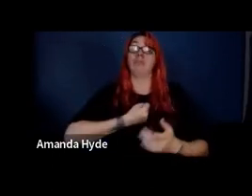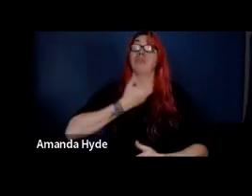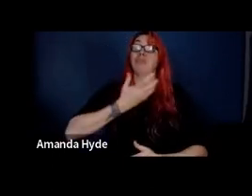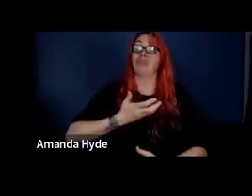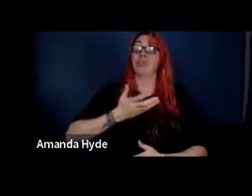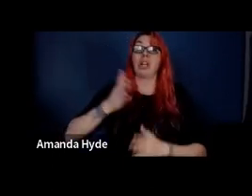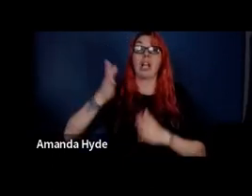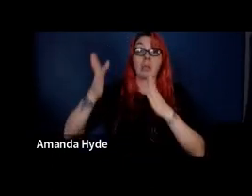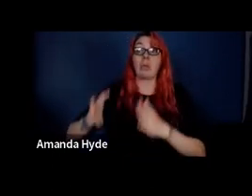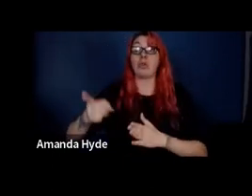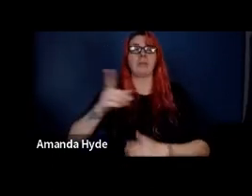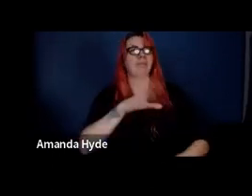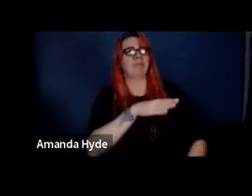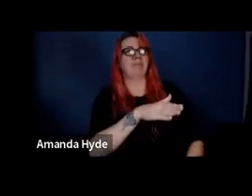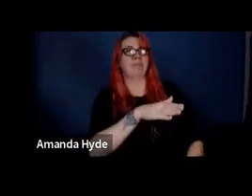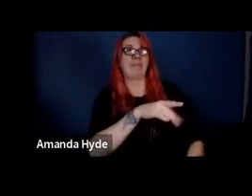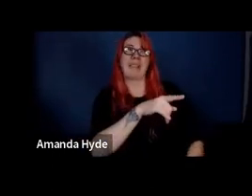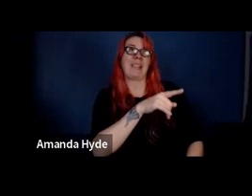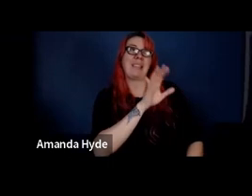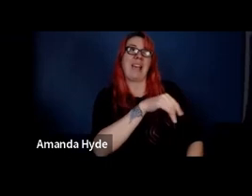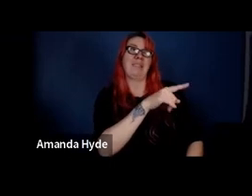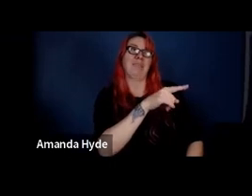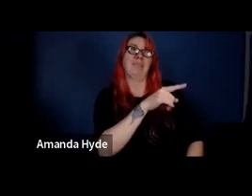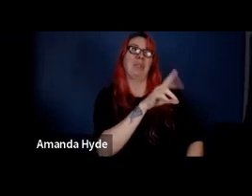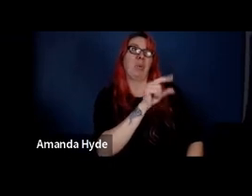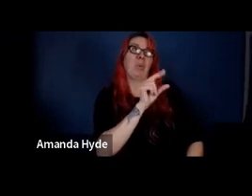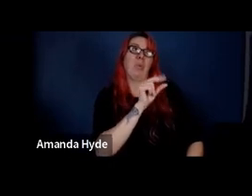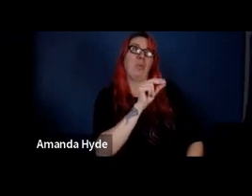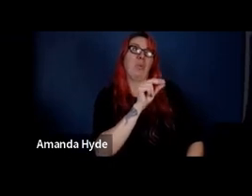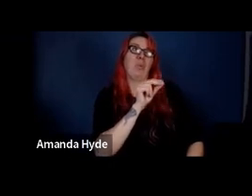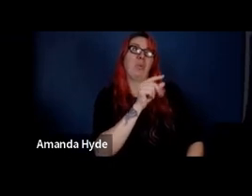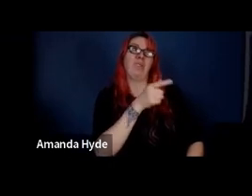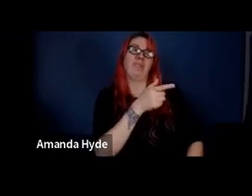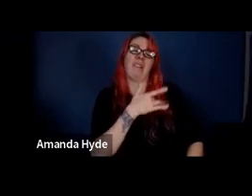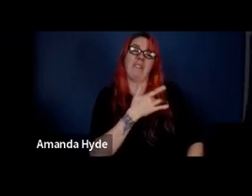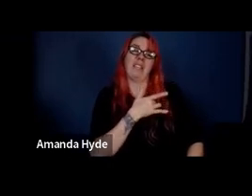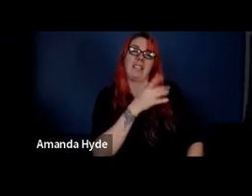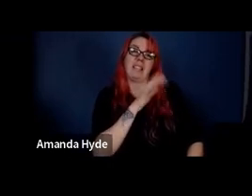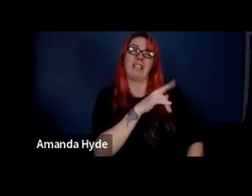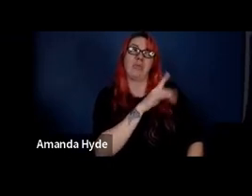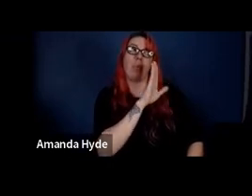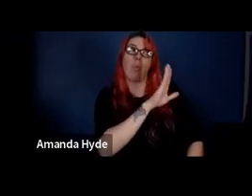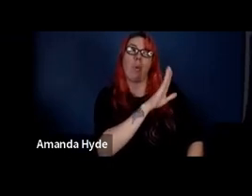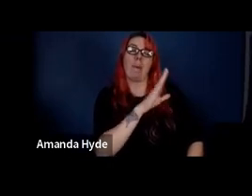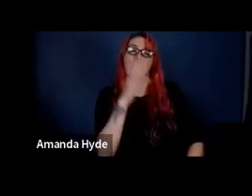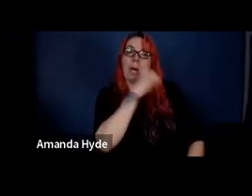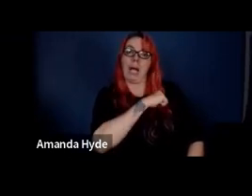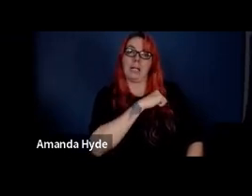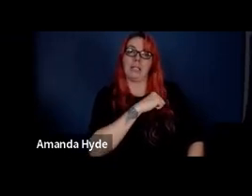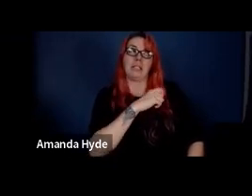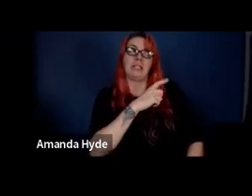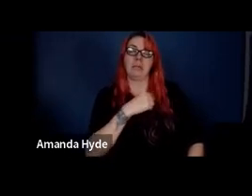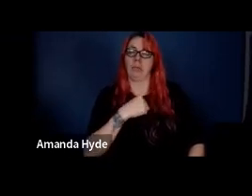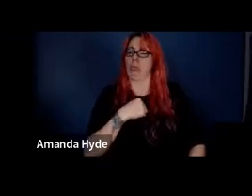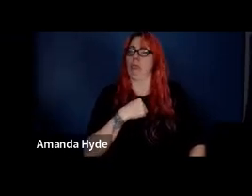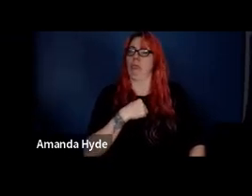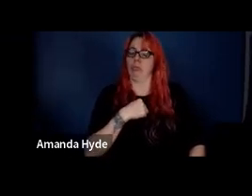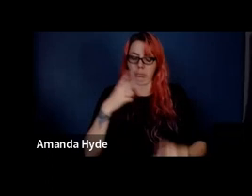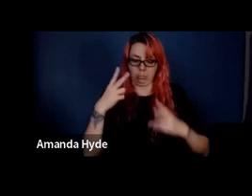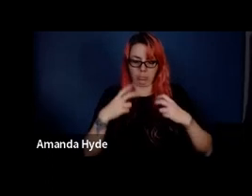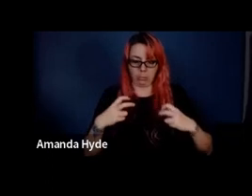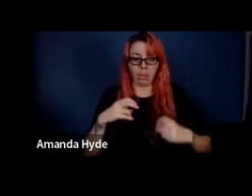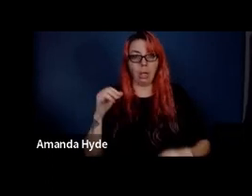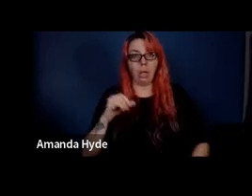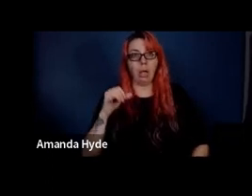made a judgment unfairly, or even my actions suggested that I'm going down a path based on some assumption or ideas about a group of people,